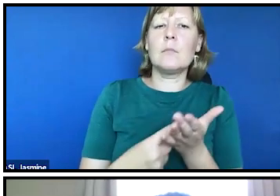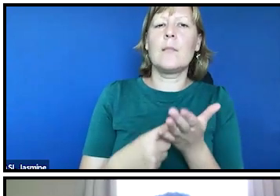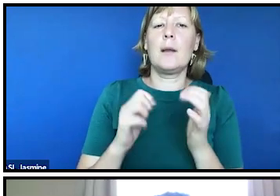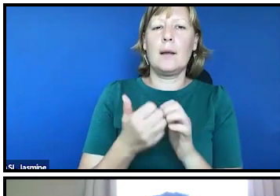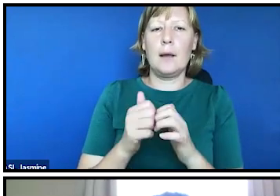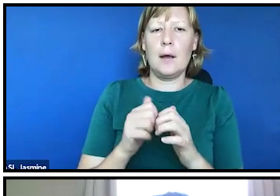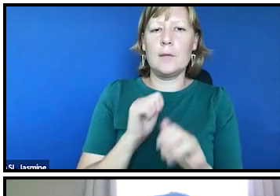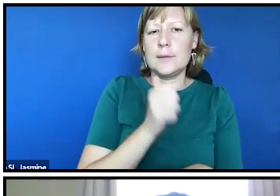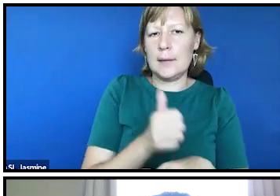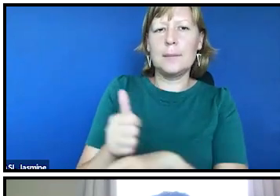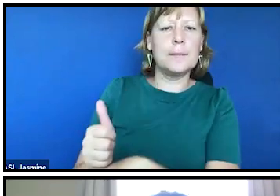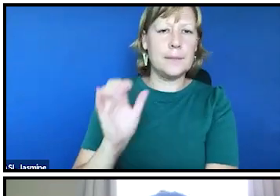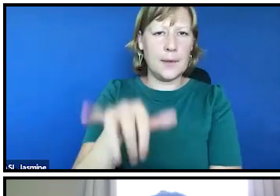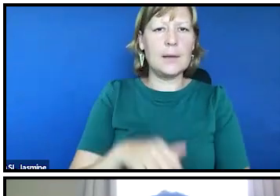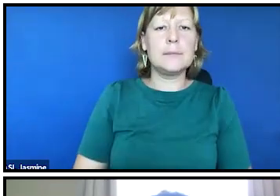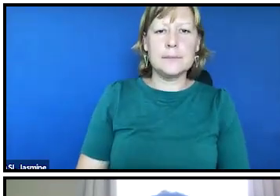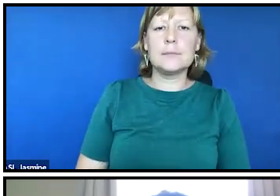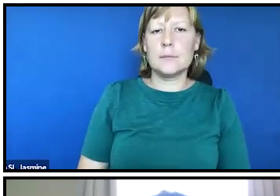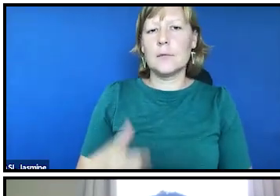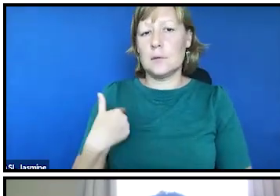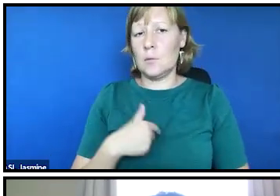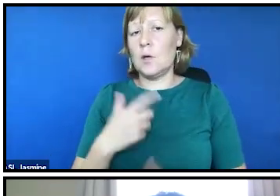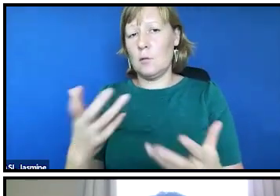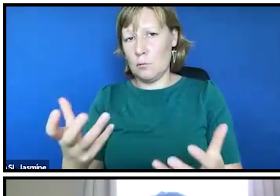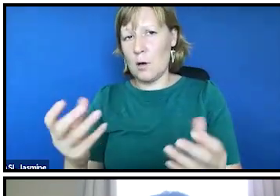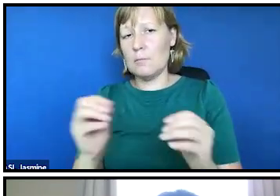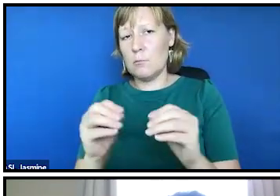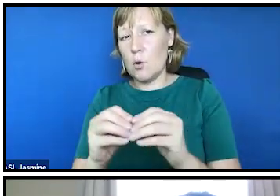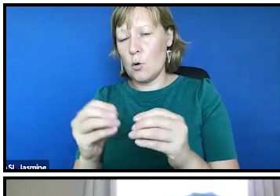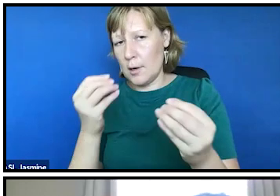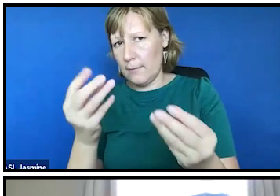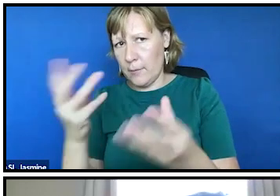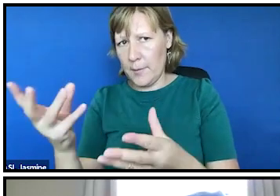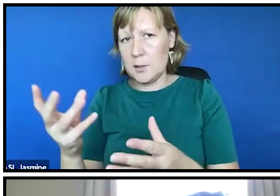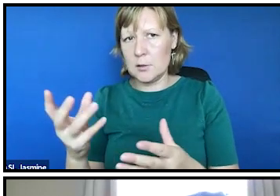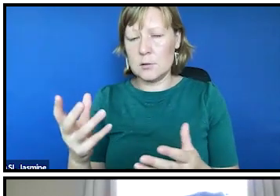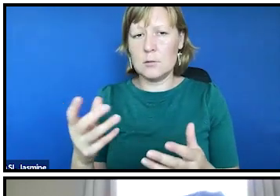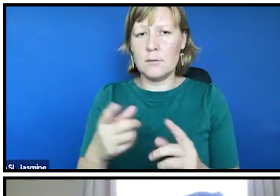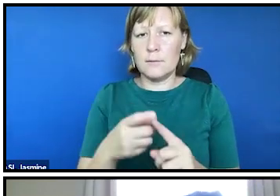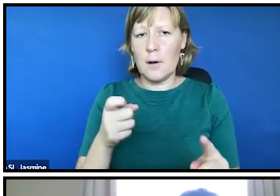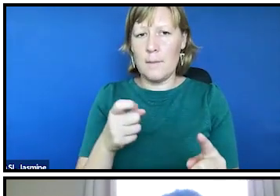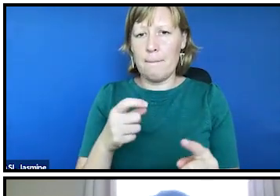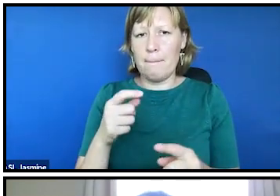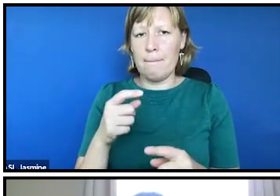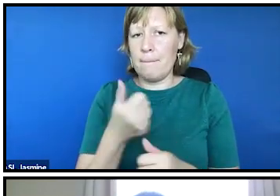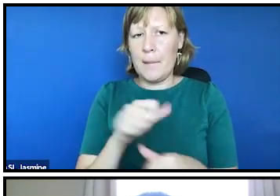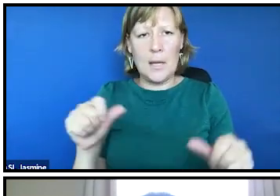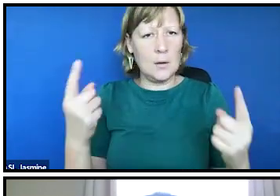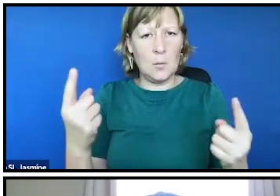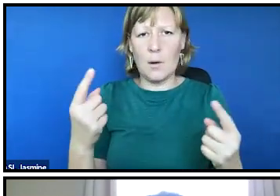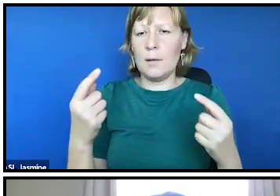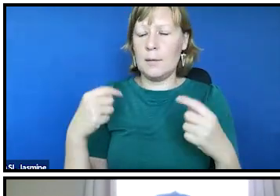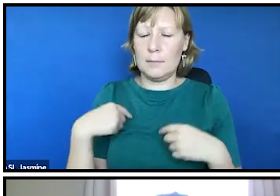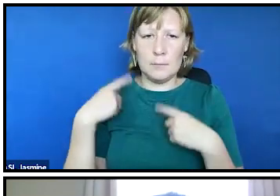get you know, just more information from these individual, you know, from anyone who's gotten